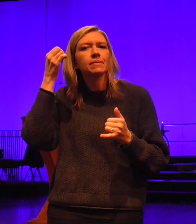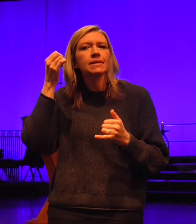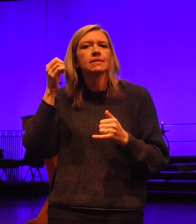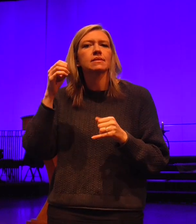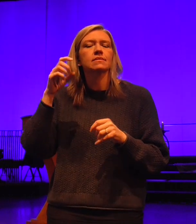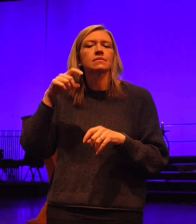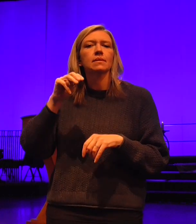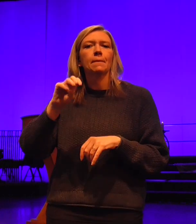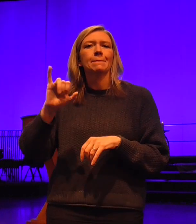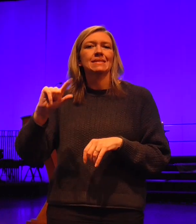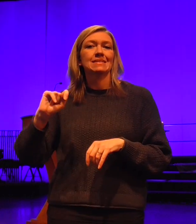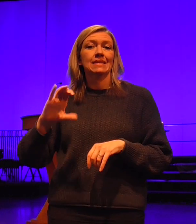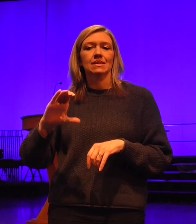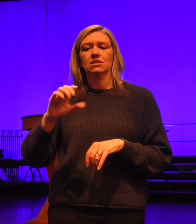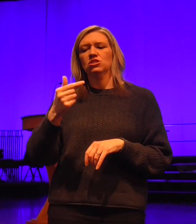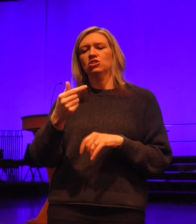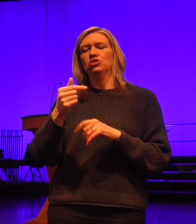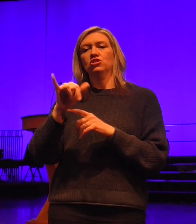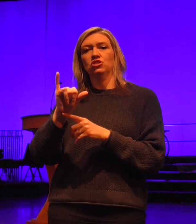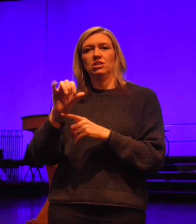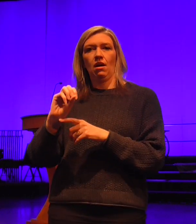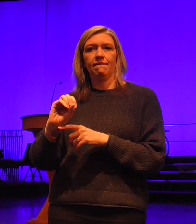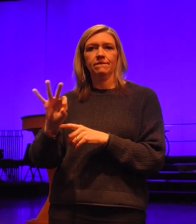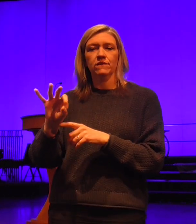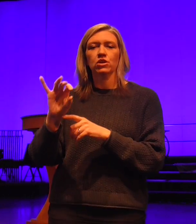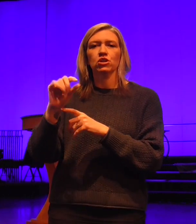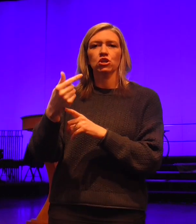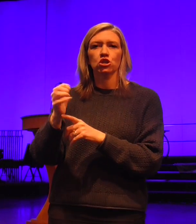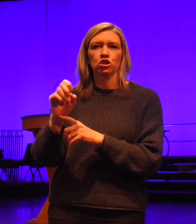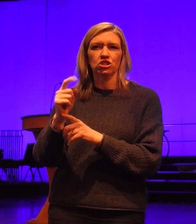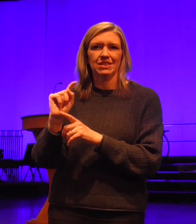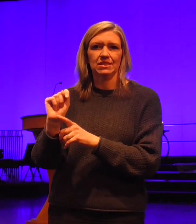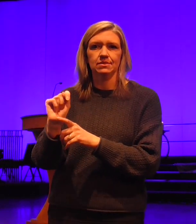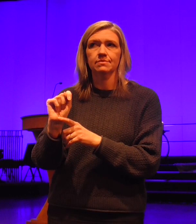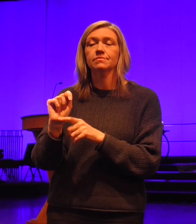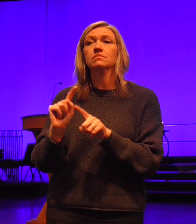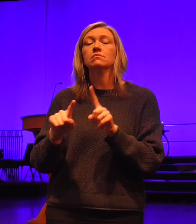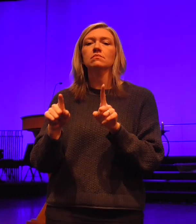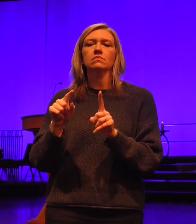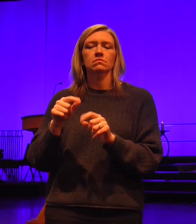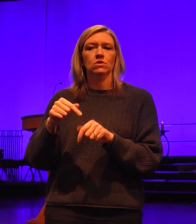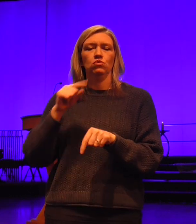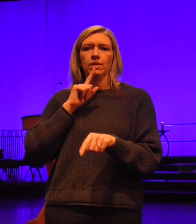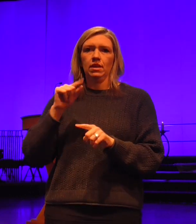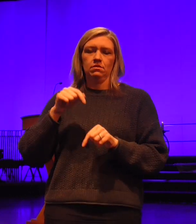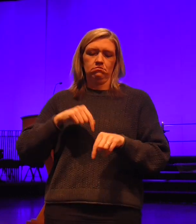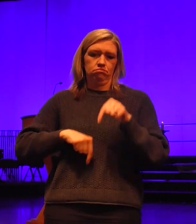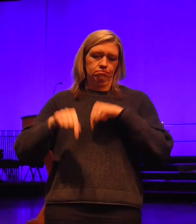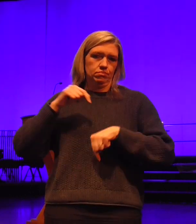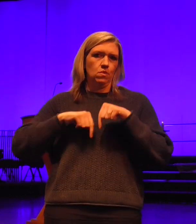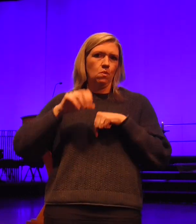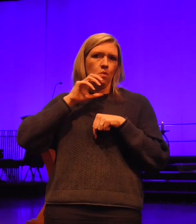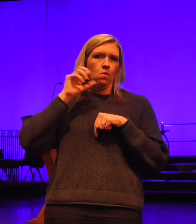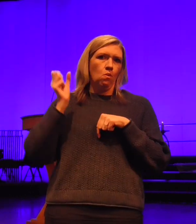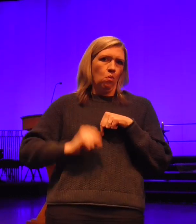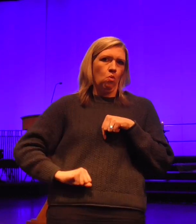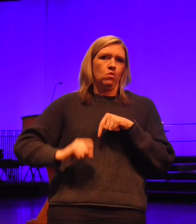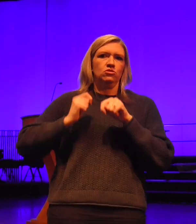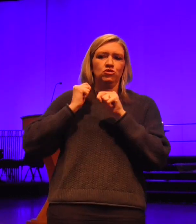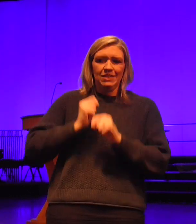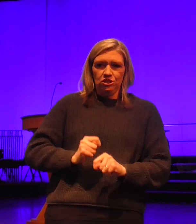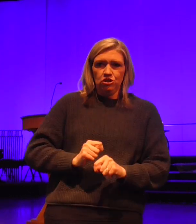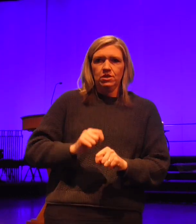Gurdjieff. However, its roots are linked back into one of the most ancient of all the sacred scriptures of the Vedic tradition, the